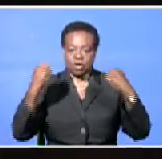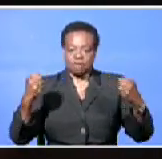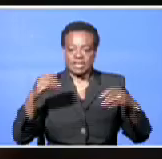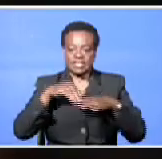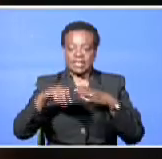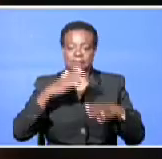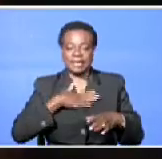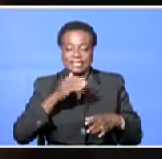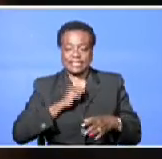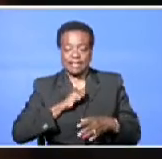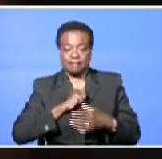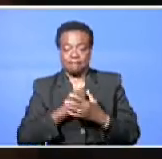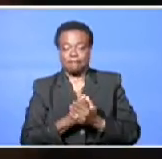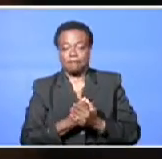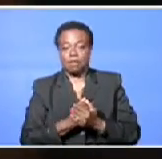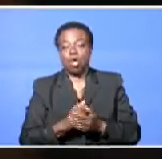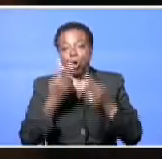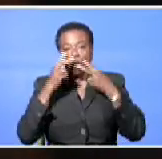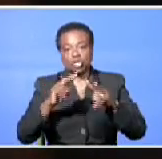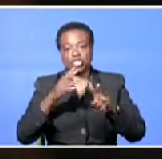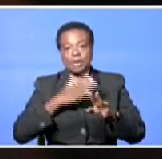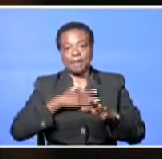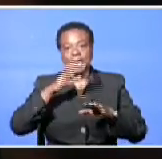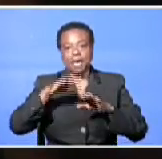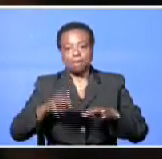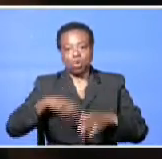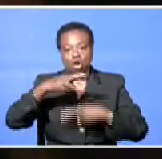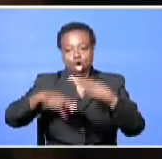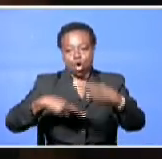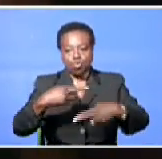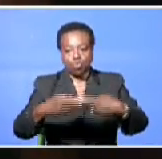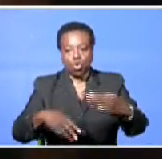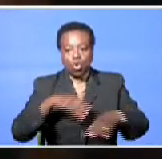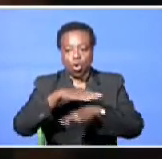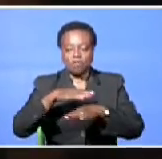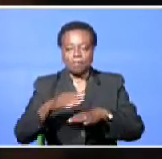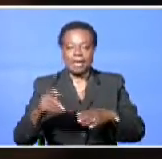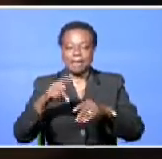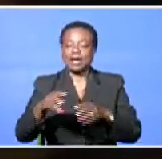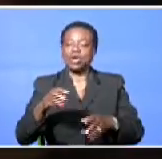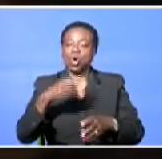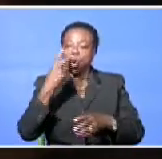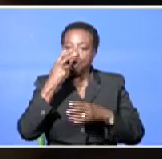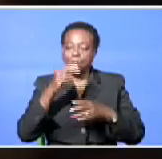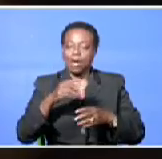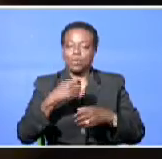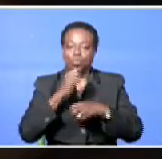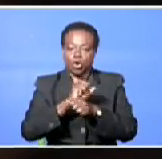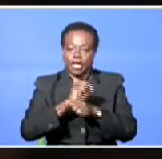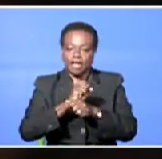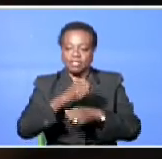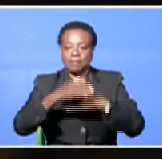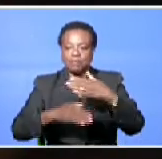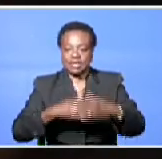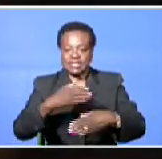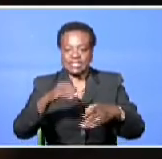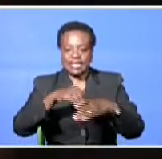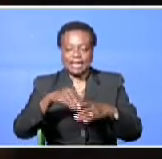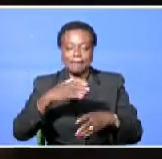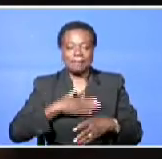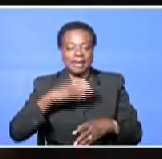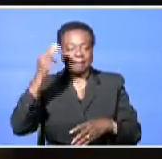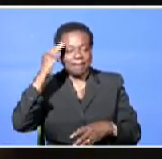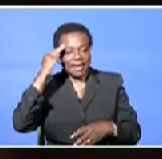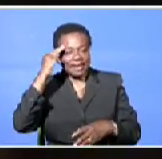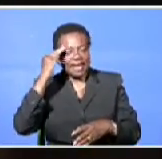on the lane, watching my ball roll over my mark, and just working that process in my mind. I've done it in practice.